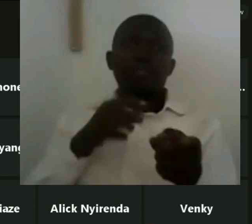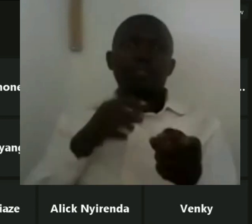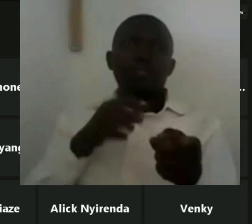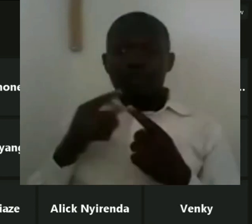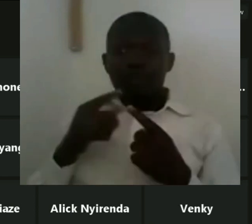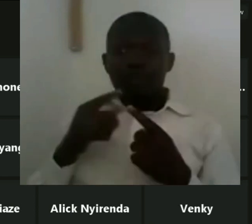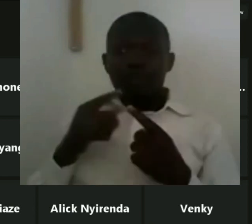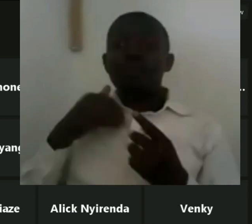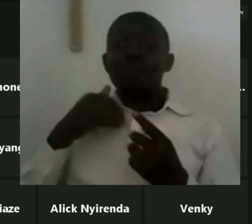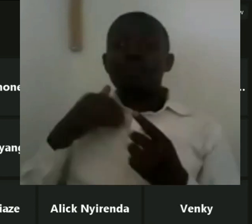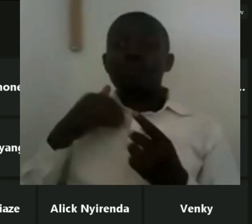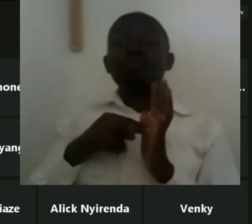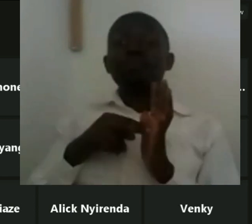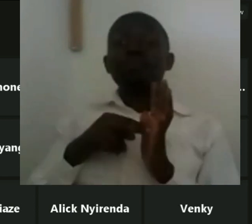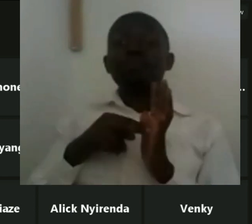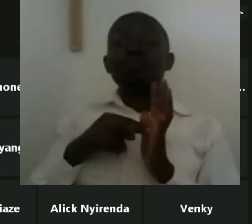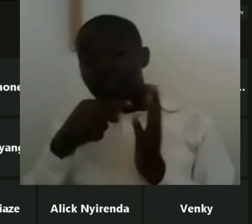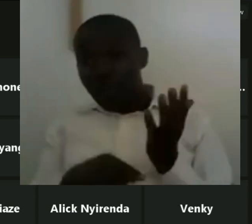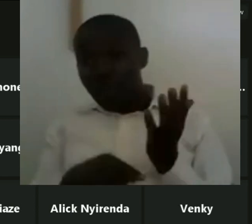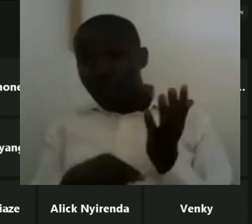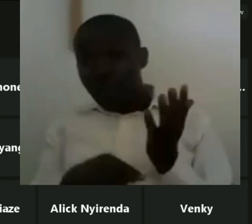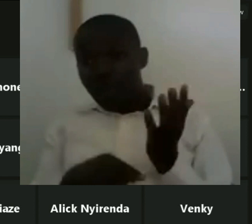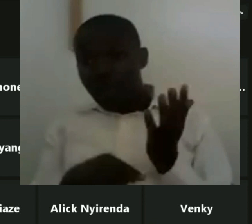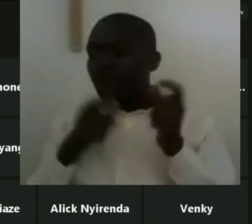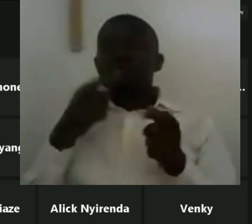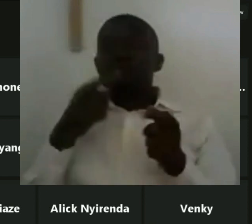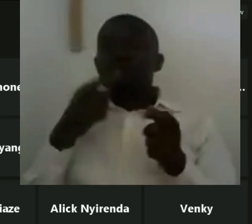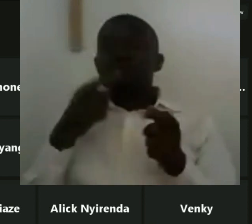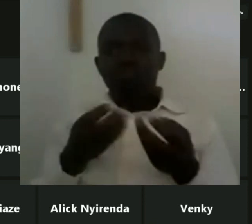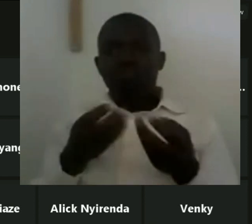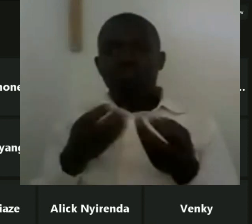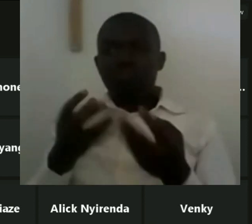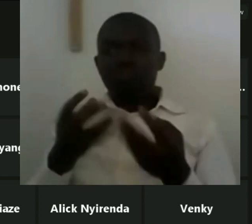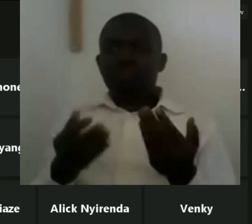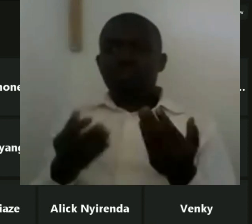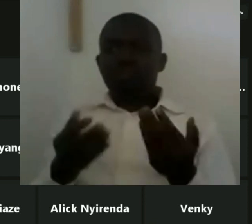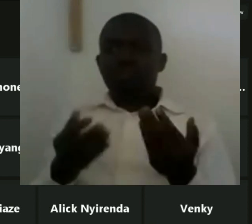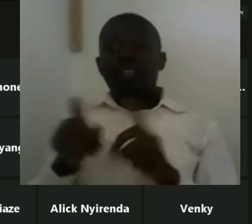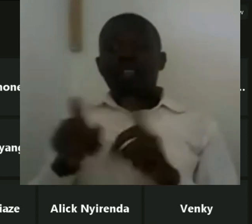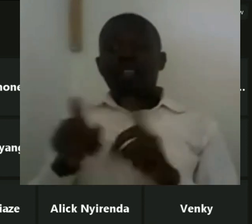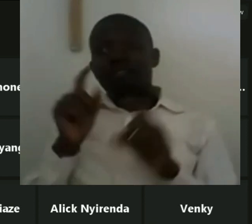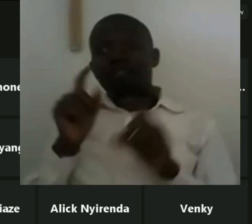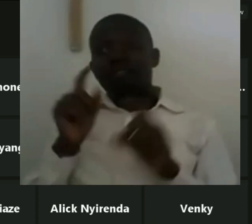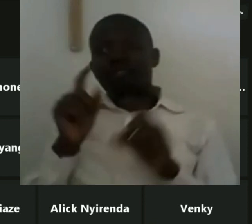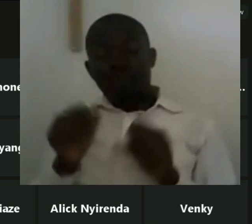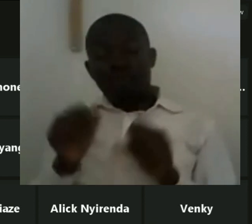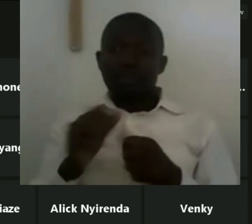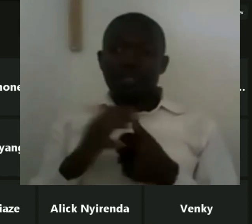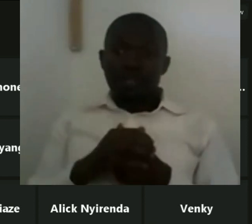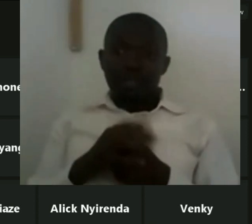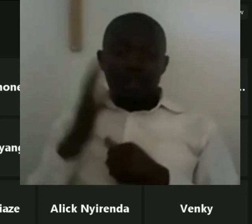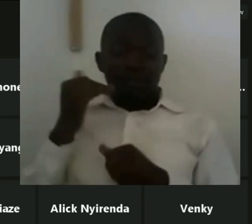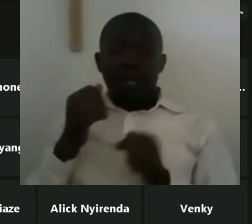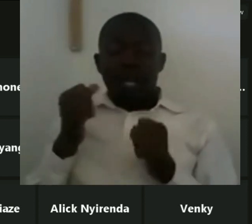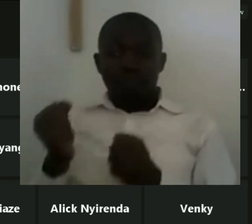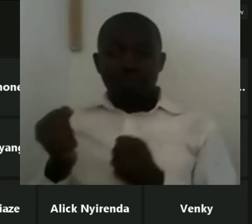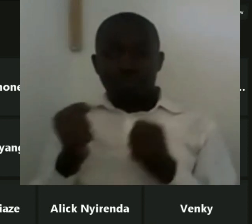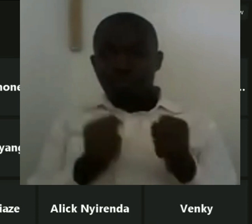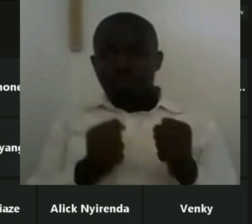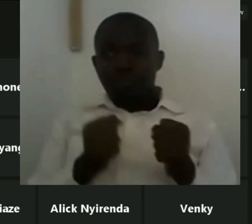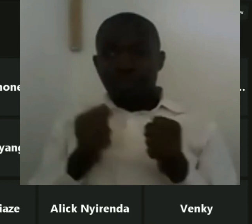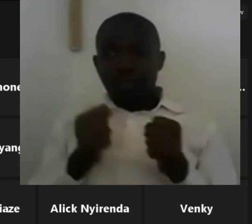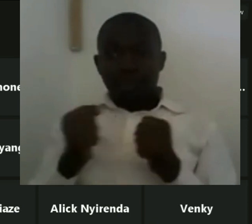meant particularly, and recognize and possibly compensated for, because it's in the context of unpaid care also that